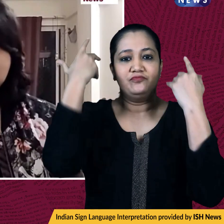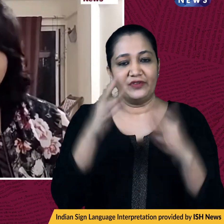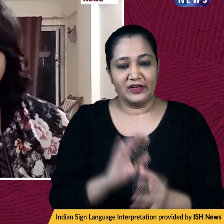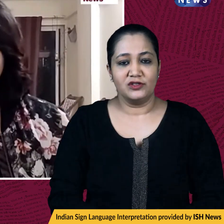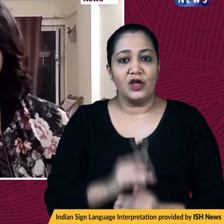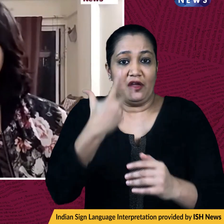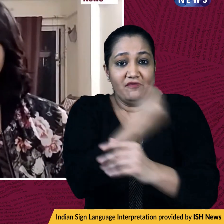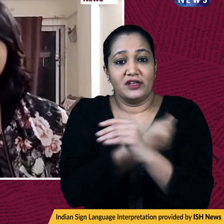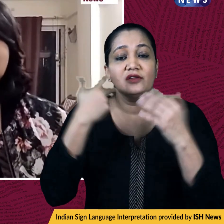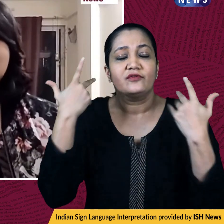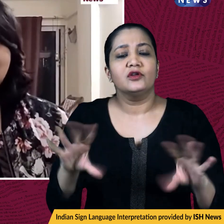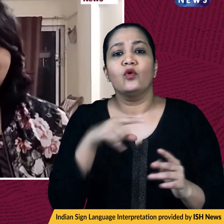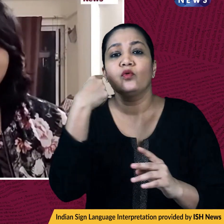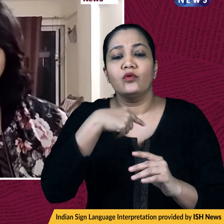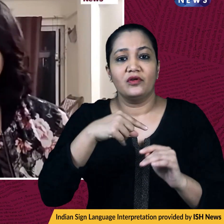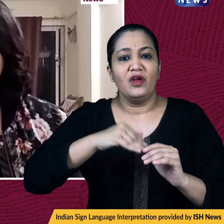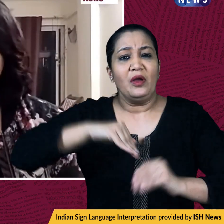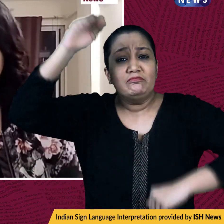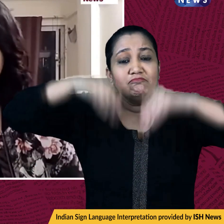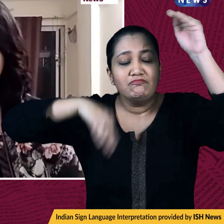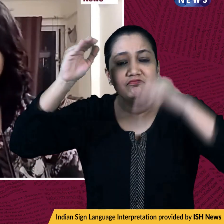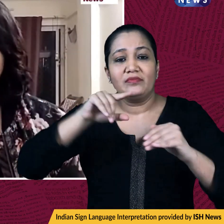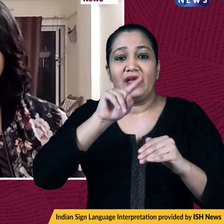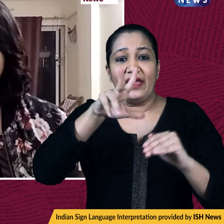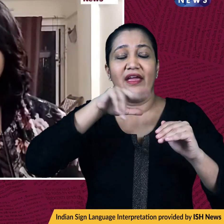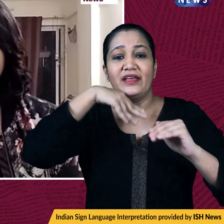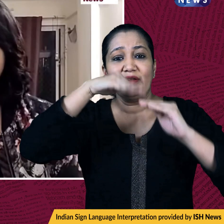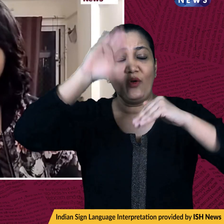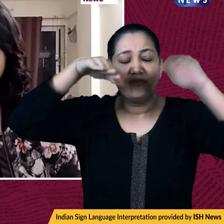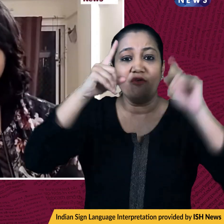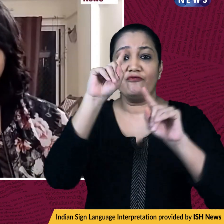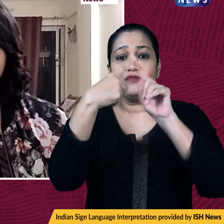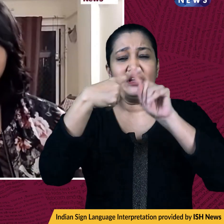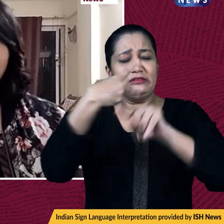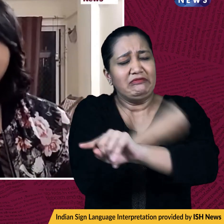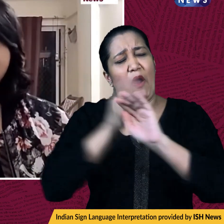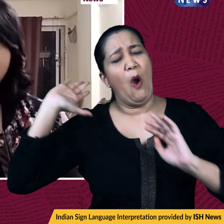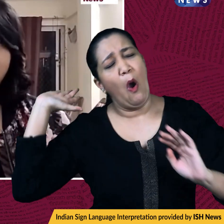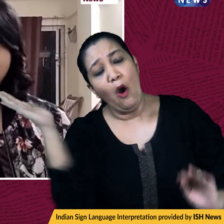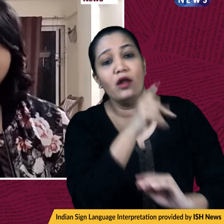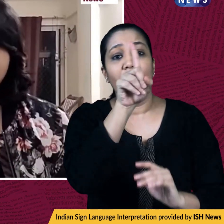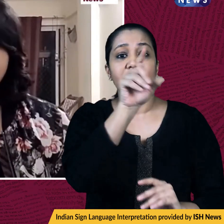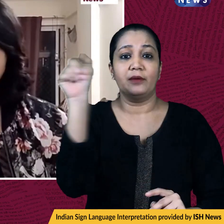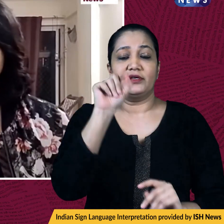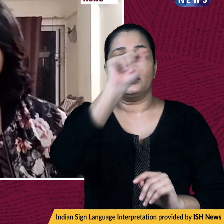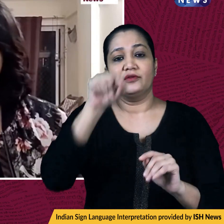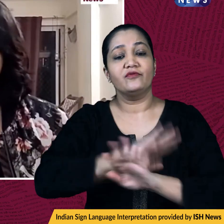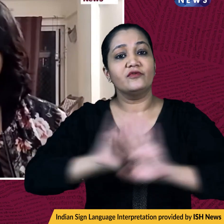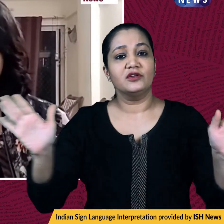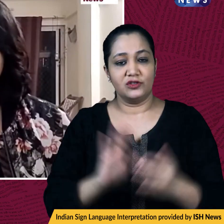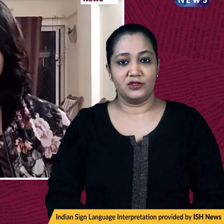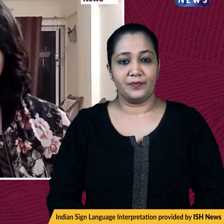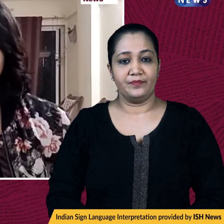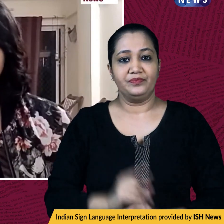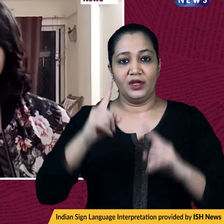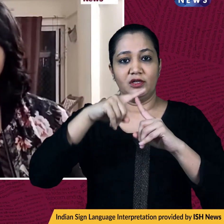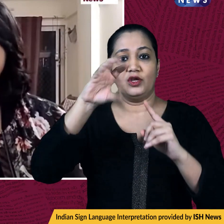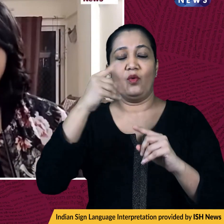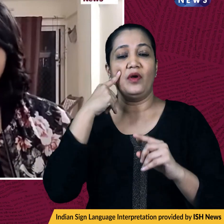8,792 who remain in custody. Moving on to sports news right now,